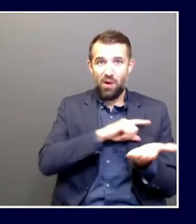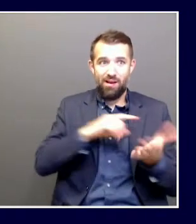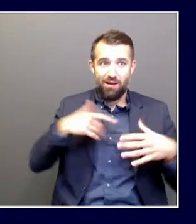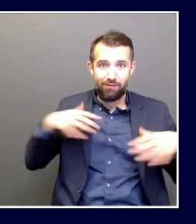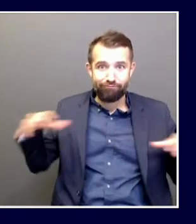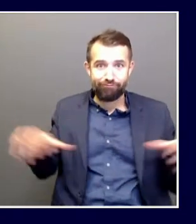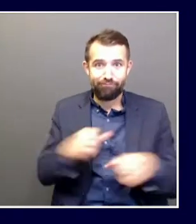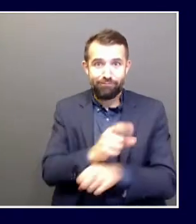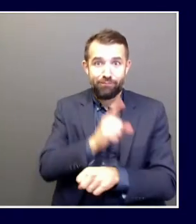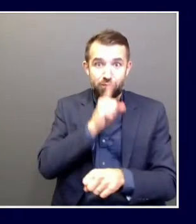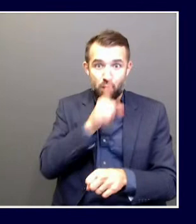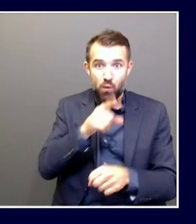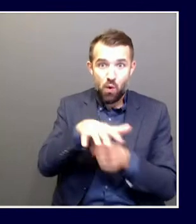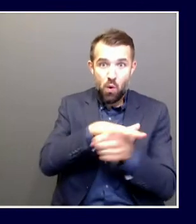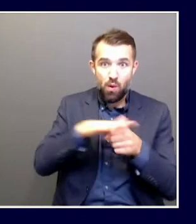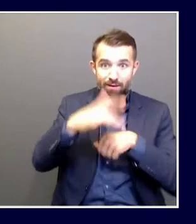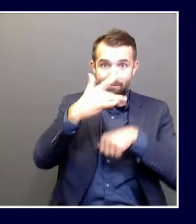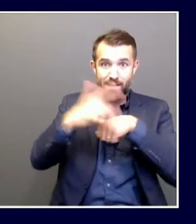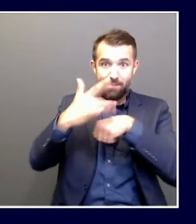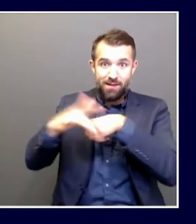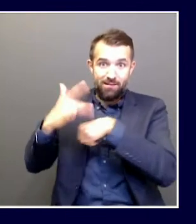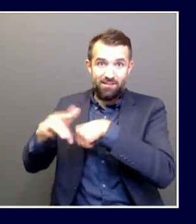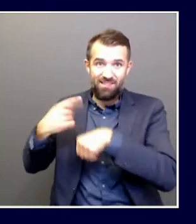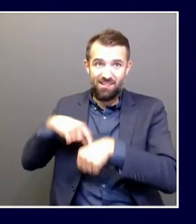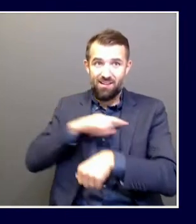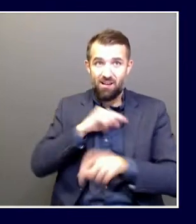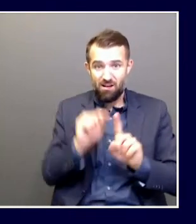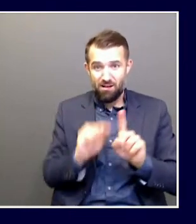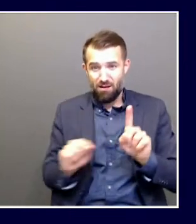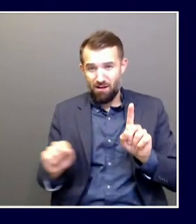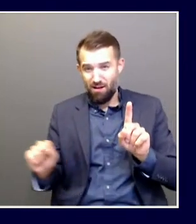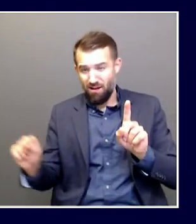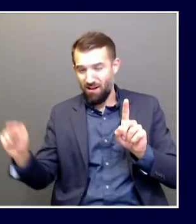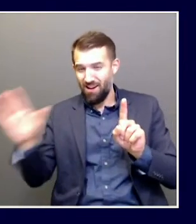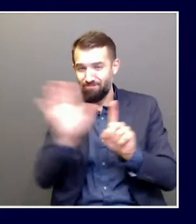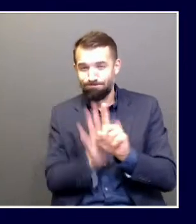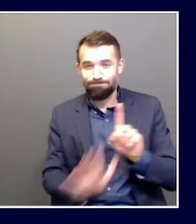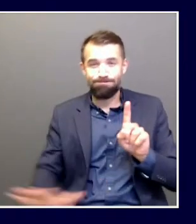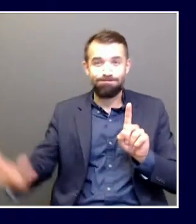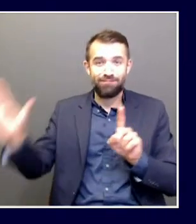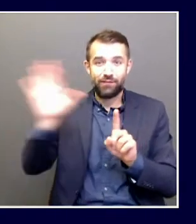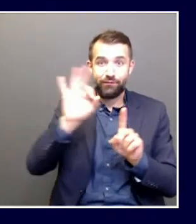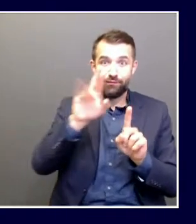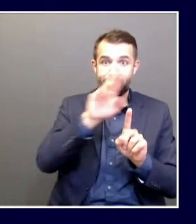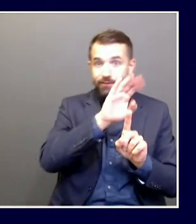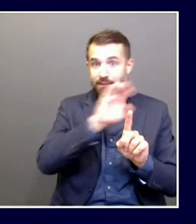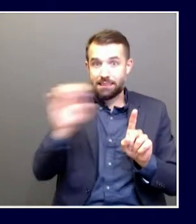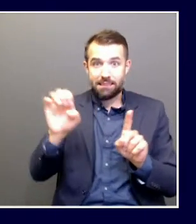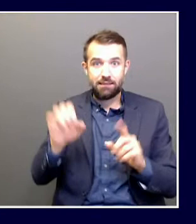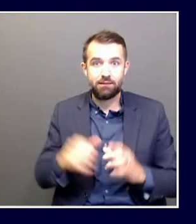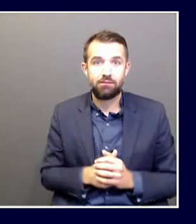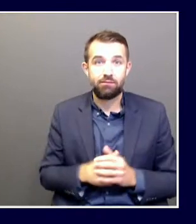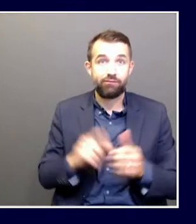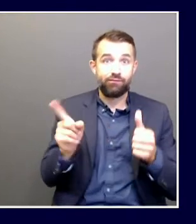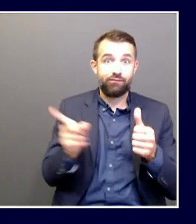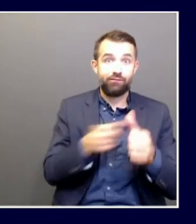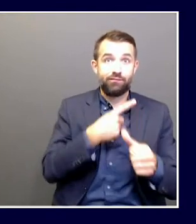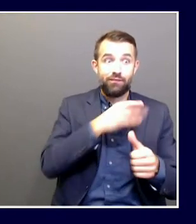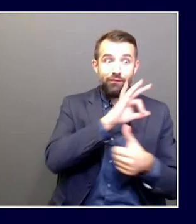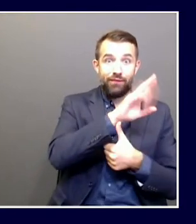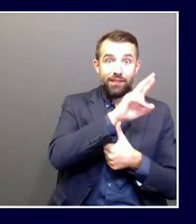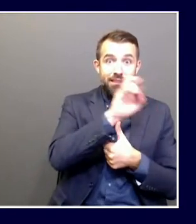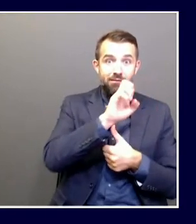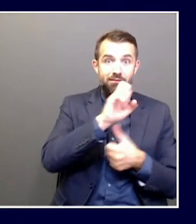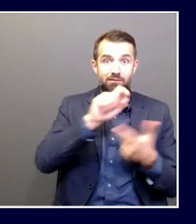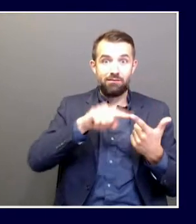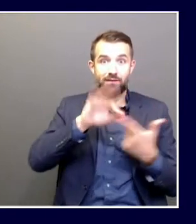So if you're worried about the cost of the COVID-19 vaccine or the booster or the second dose, just rest easy. There is no